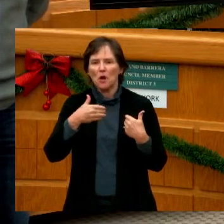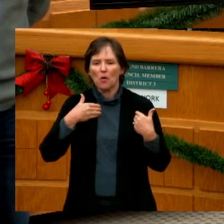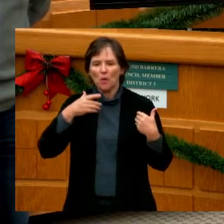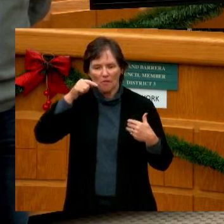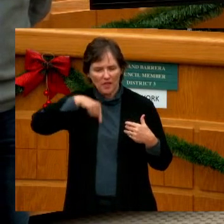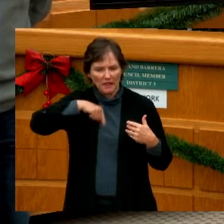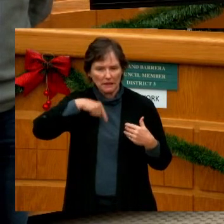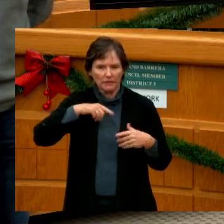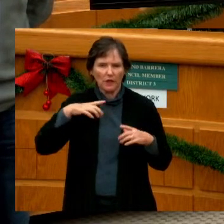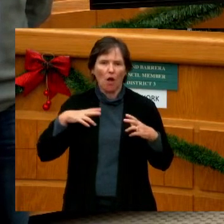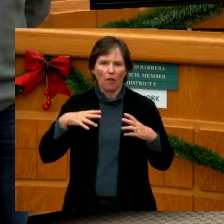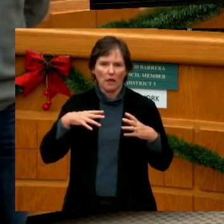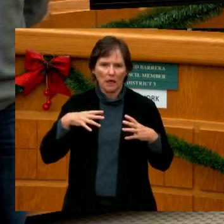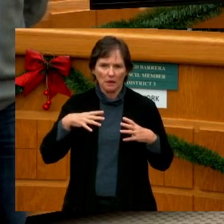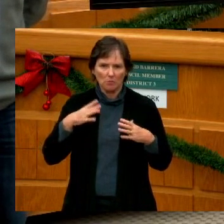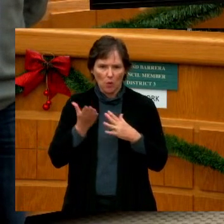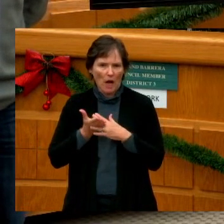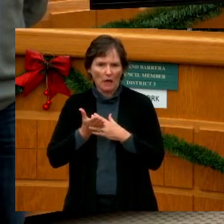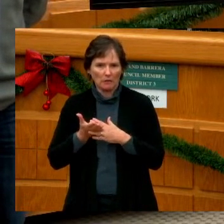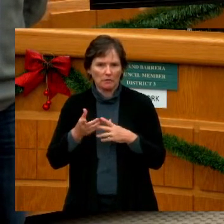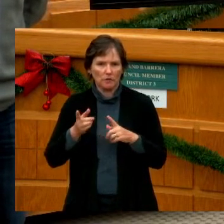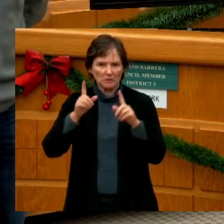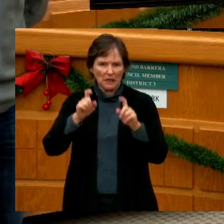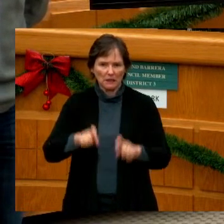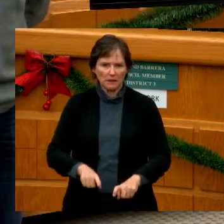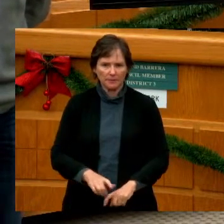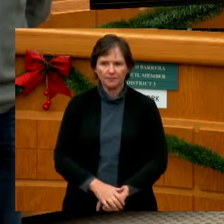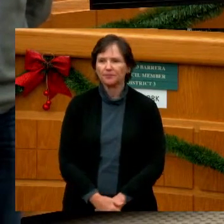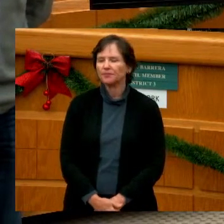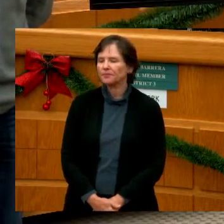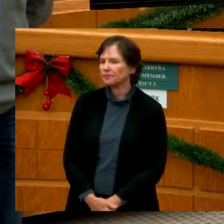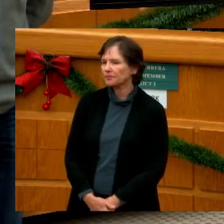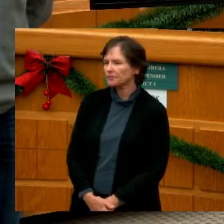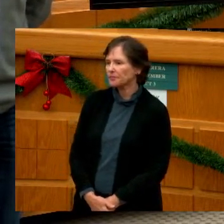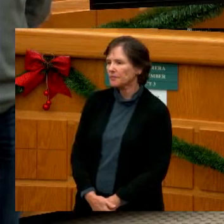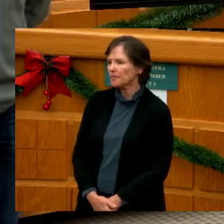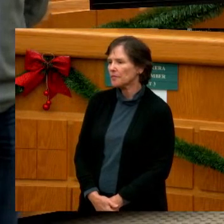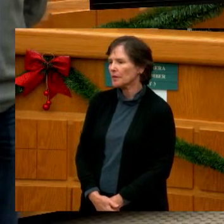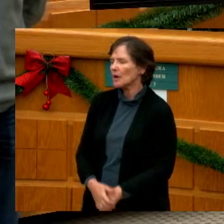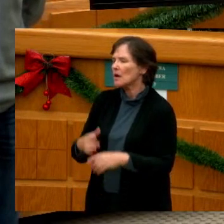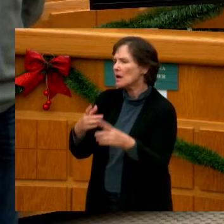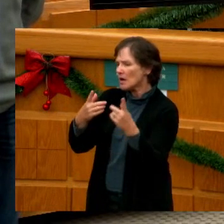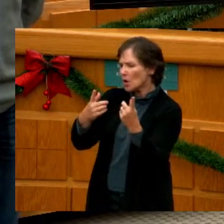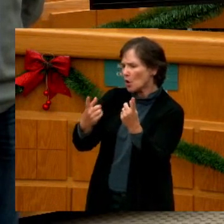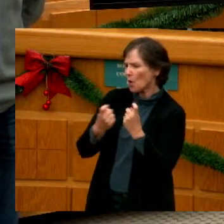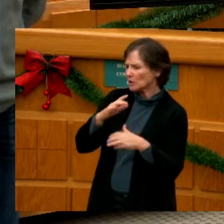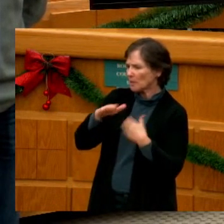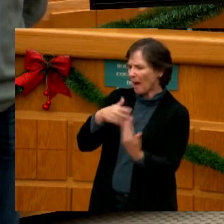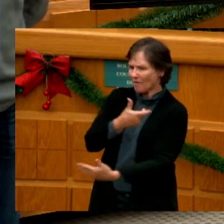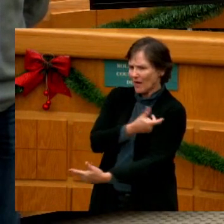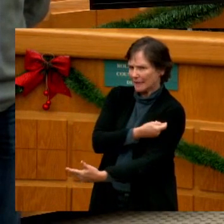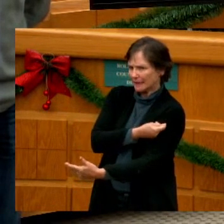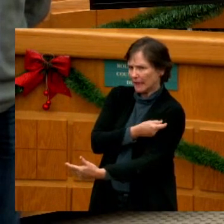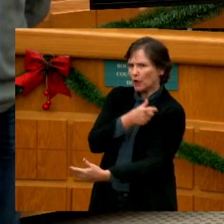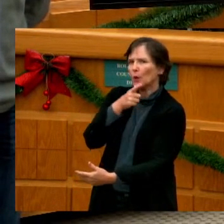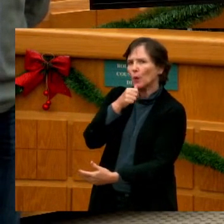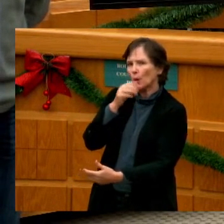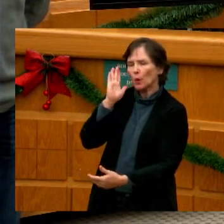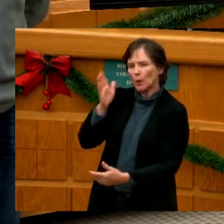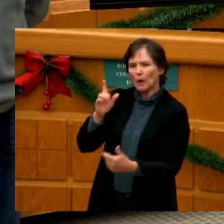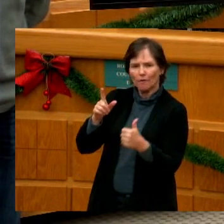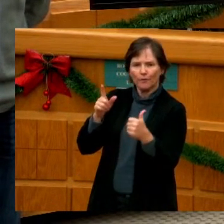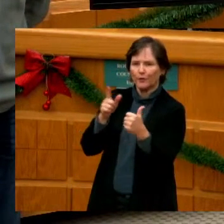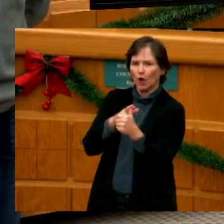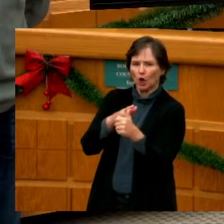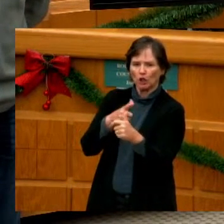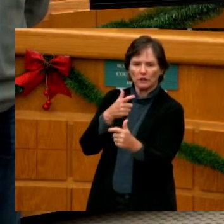Real quickly, Annette, how does the Corpus Christi local authorities know who is going to get